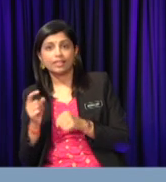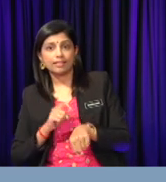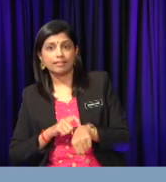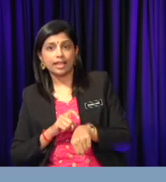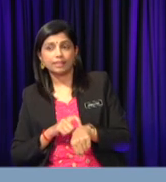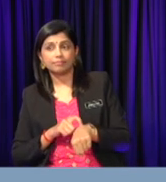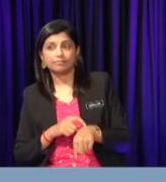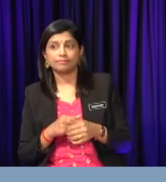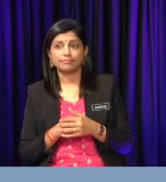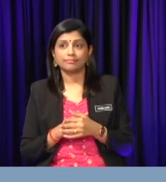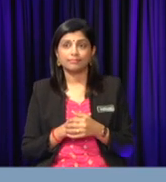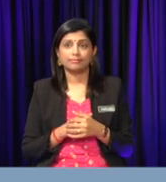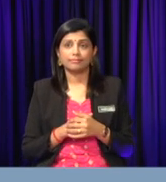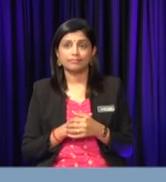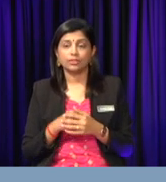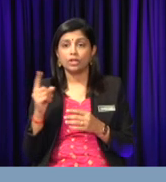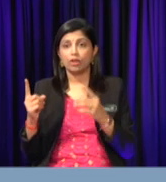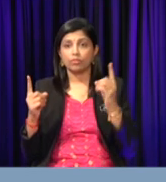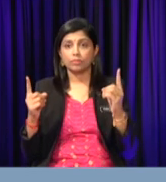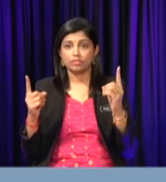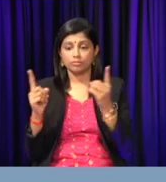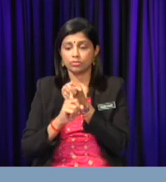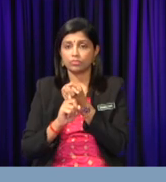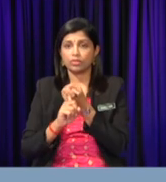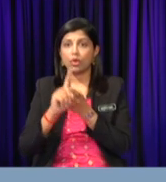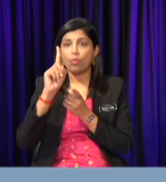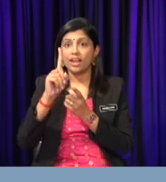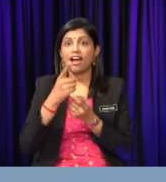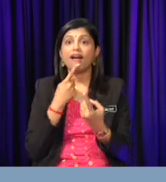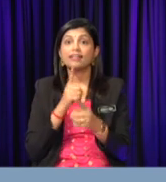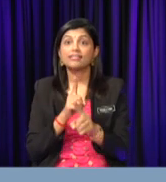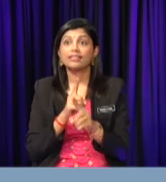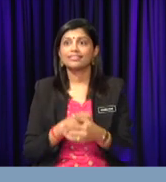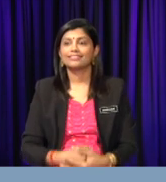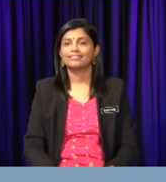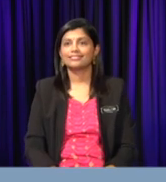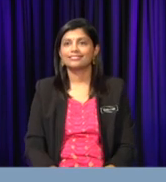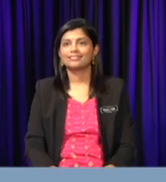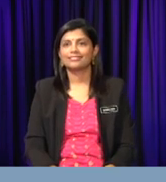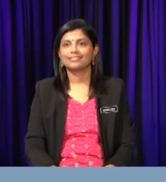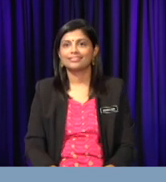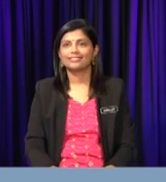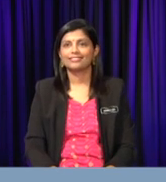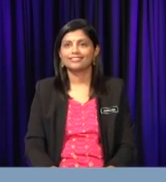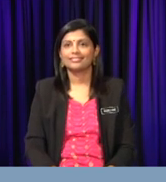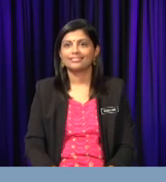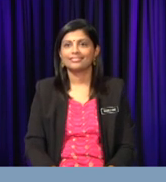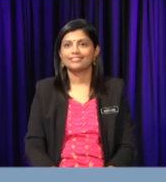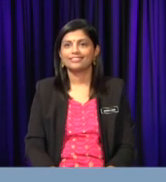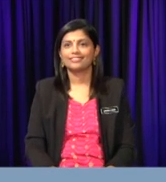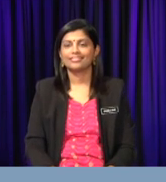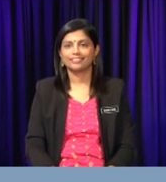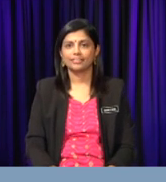Need to decide. Yeah. So which one do you prefer? I prefer it is